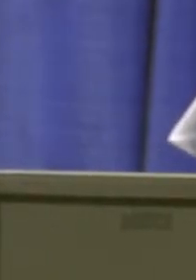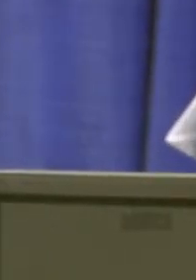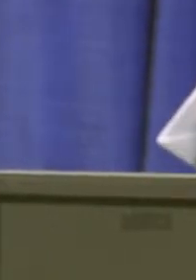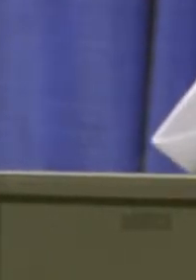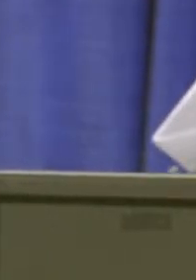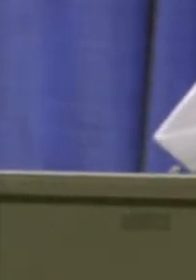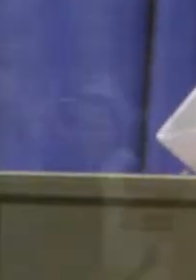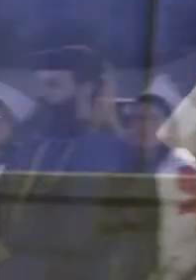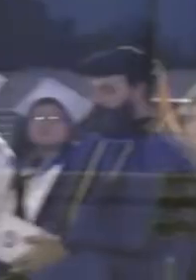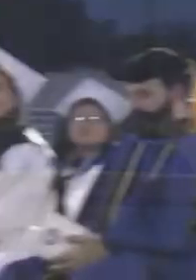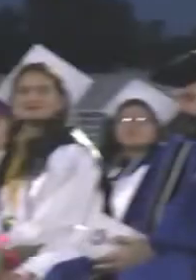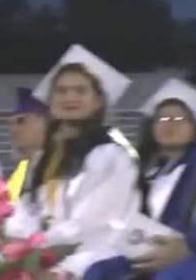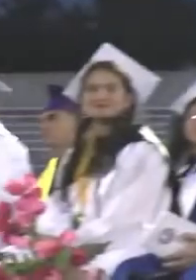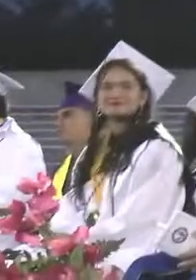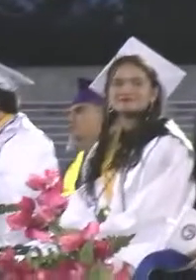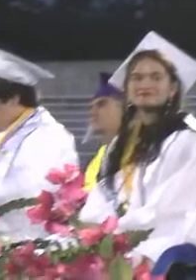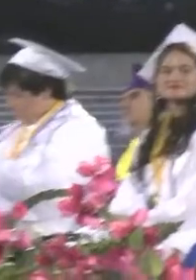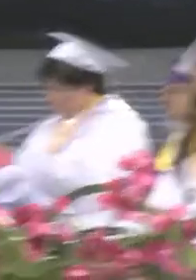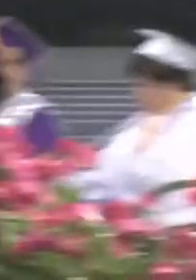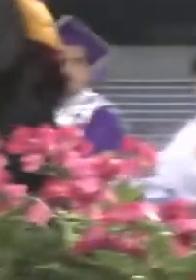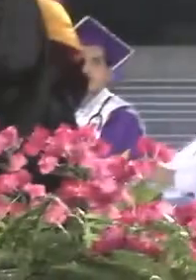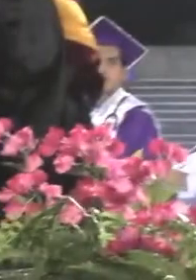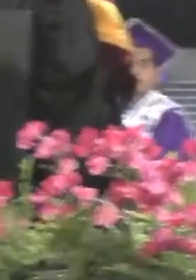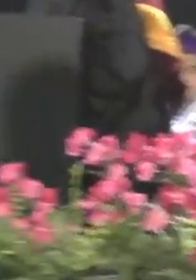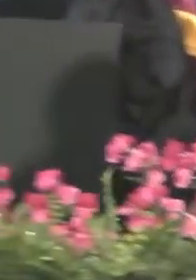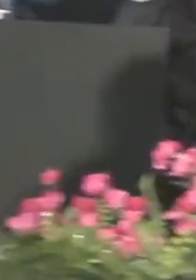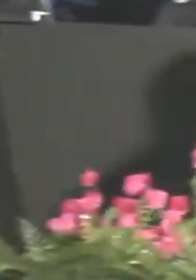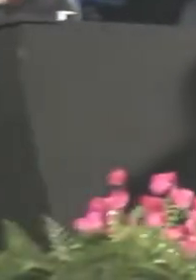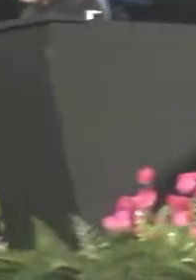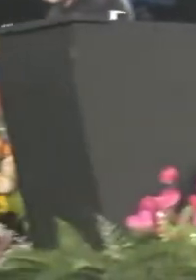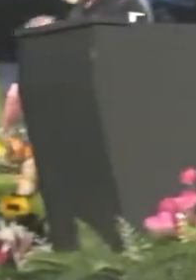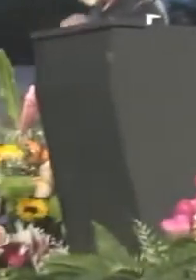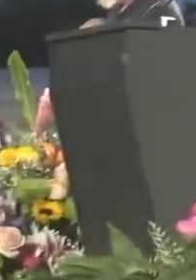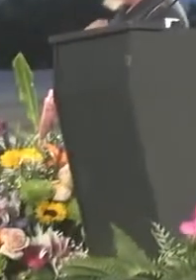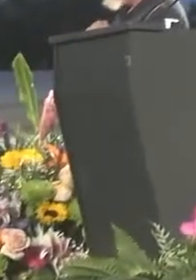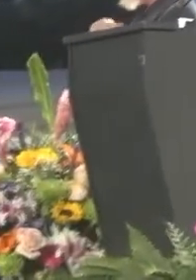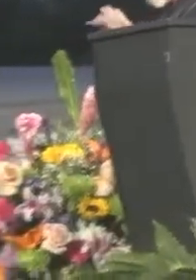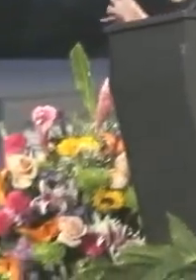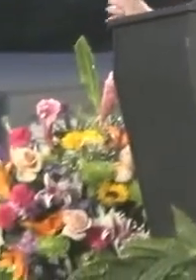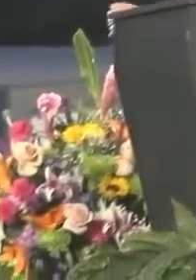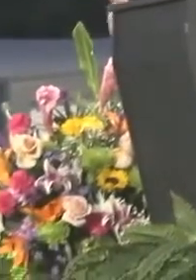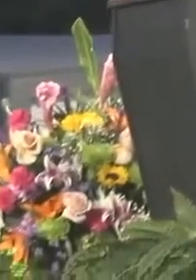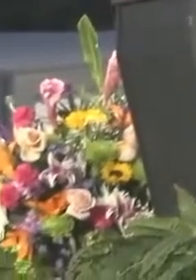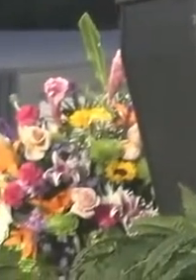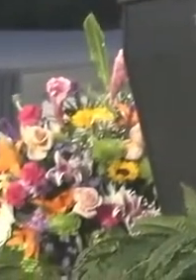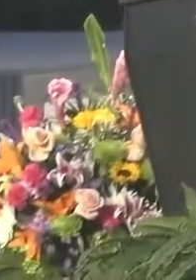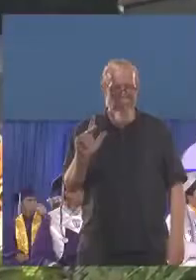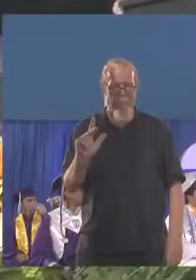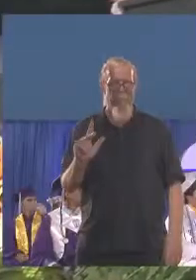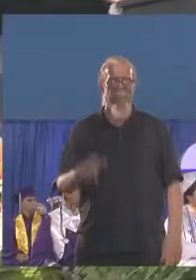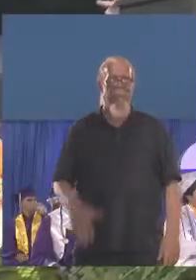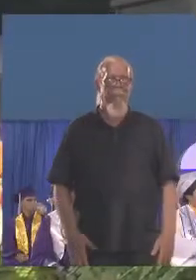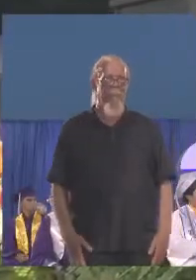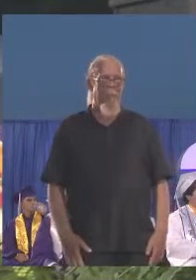Board of Education, please come forward to accept the Brackenridge High School class of